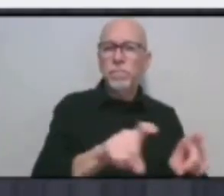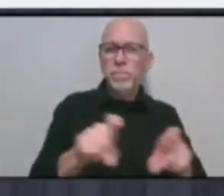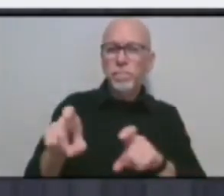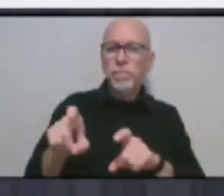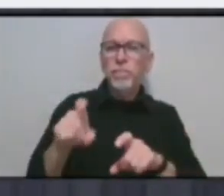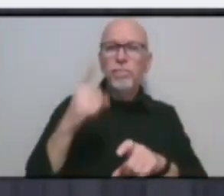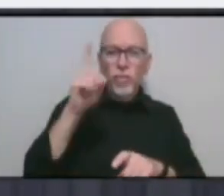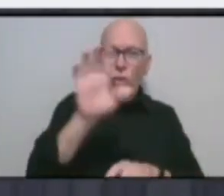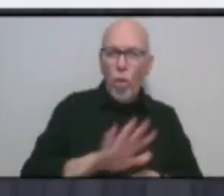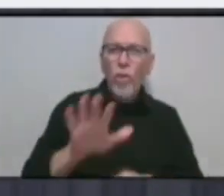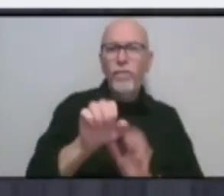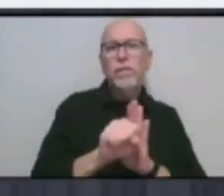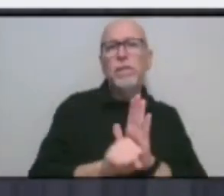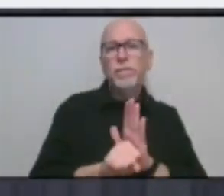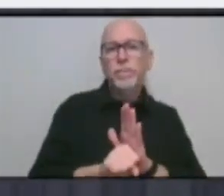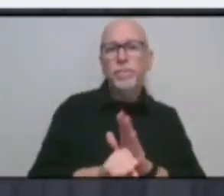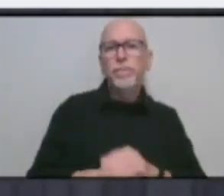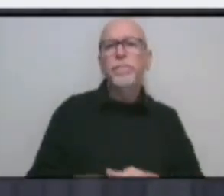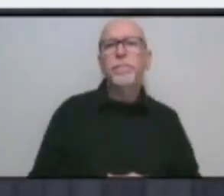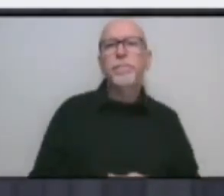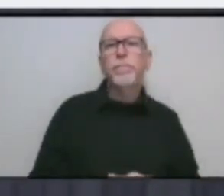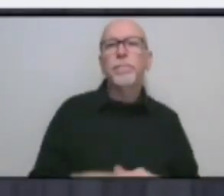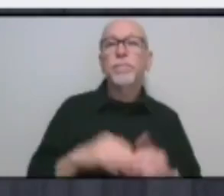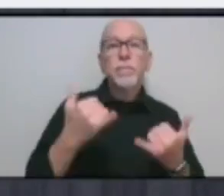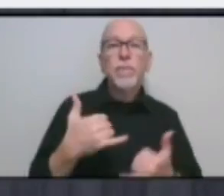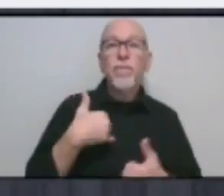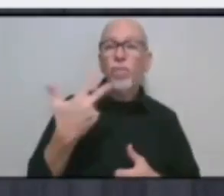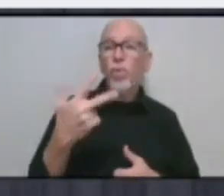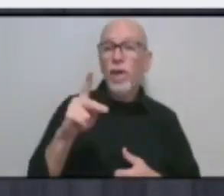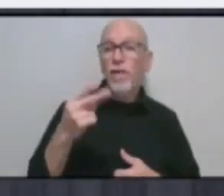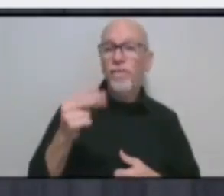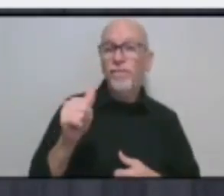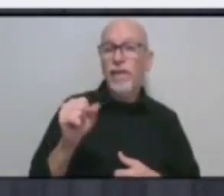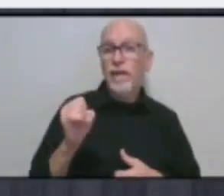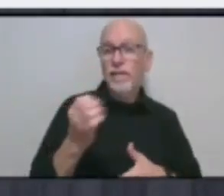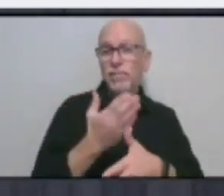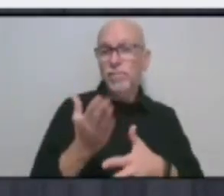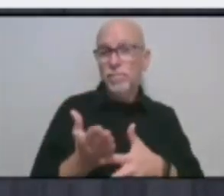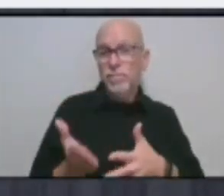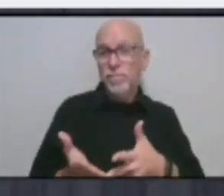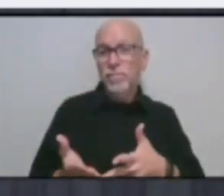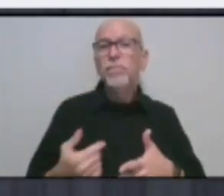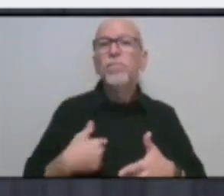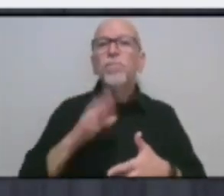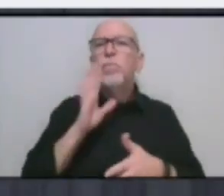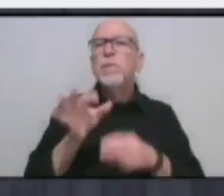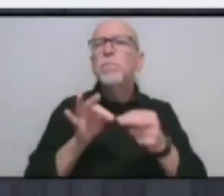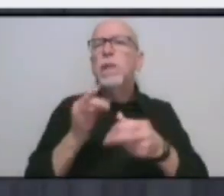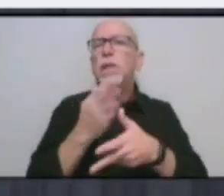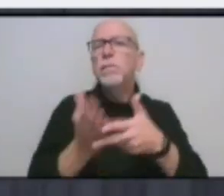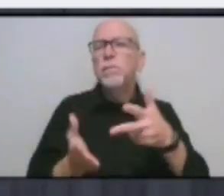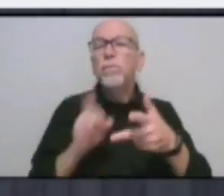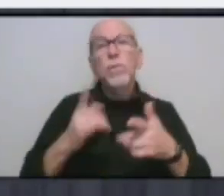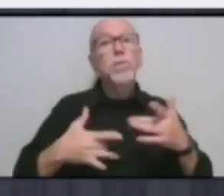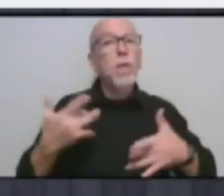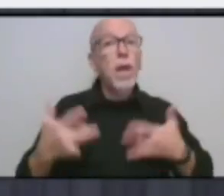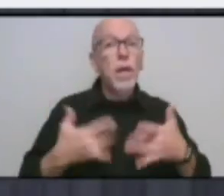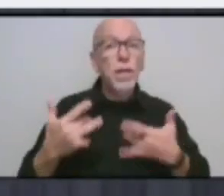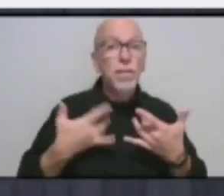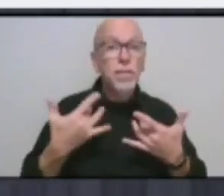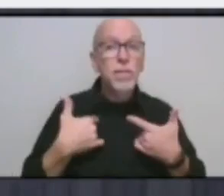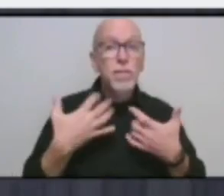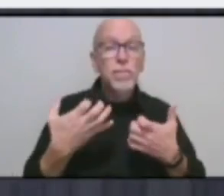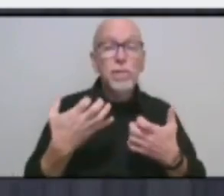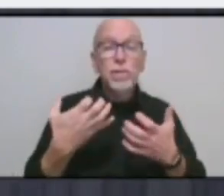statewide. And it's now in 3 phases, and we're going to talk about that in just a moment. It's exciting, really, to showcase